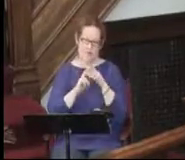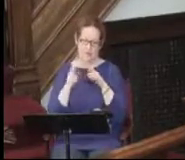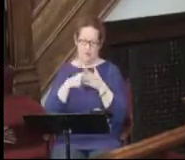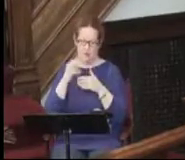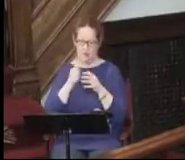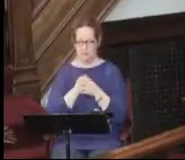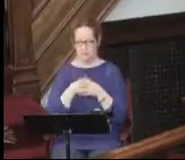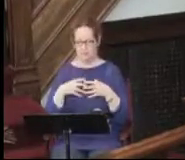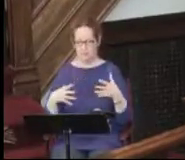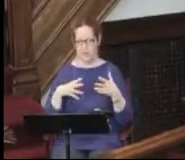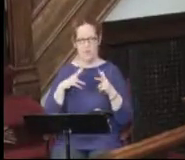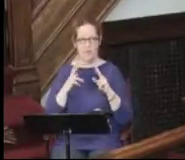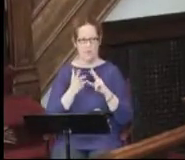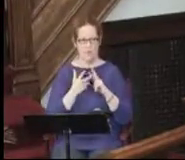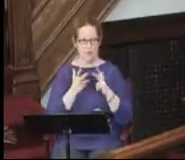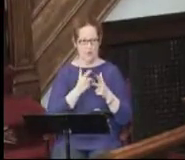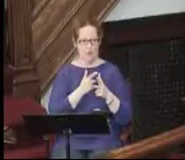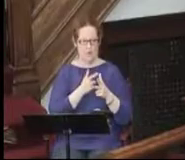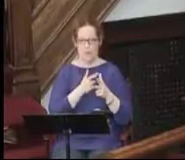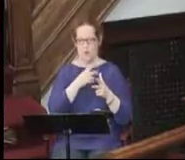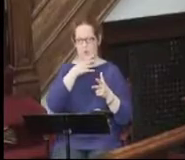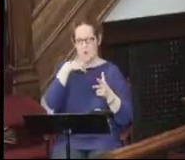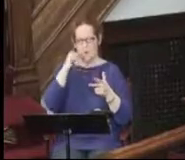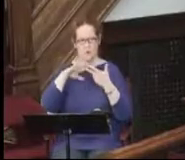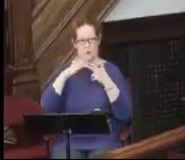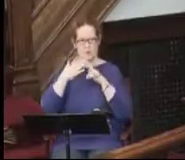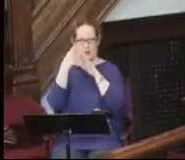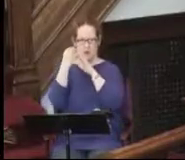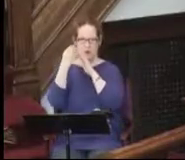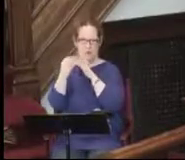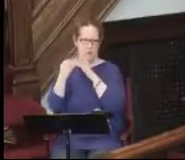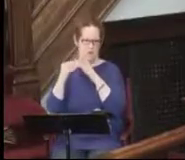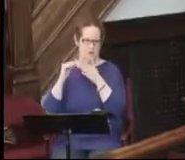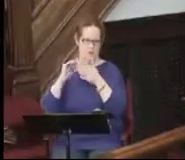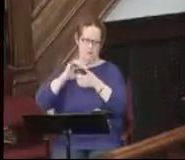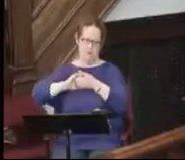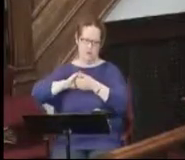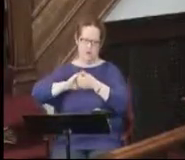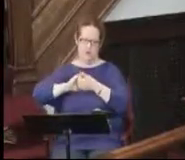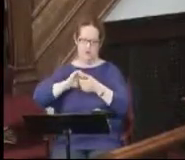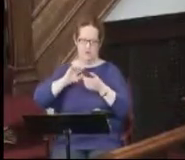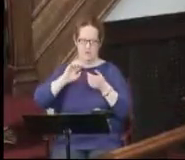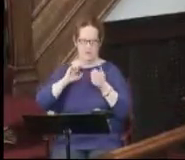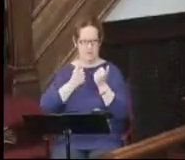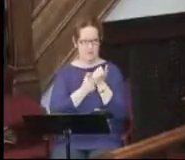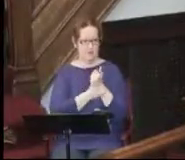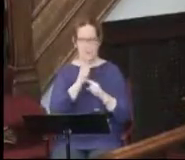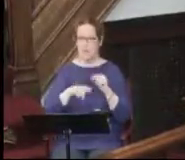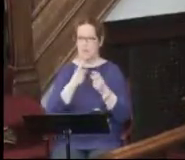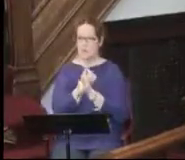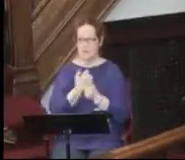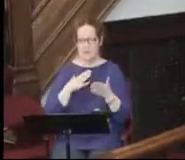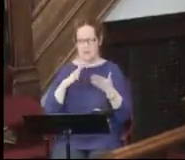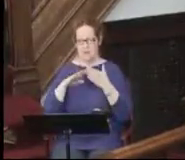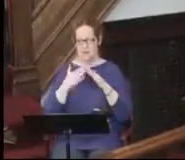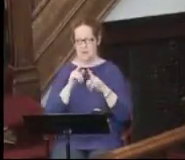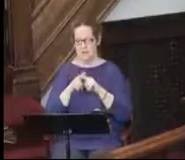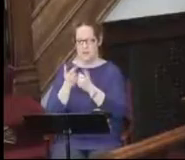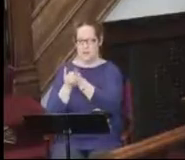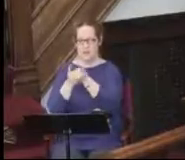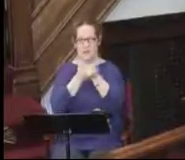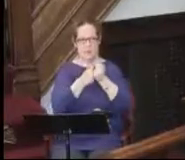program. And the third, the oldest, is our community outreach partner fund. We can't do everything in the city, but we can support